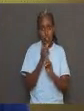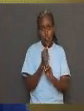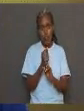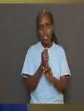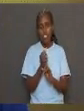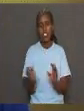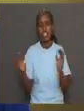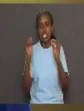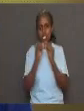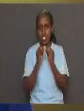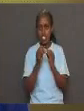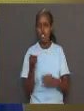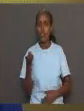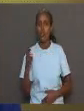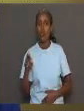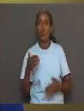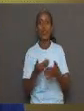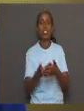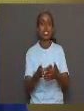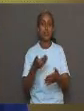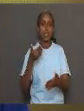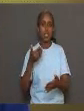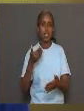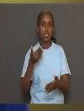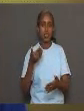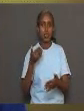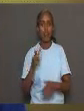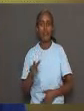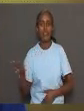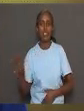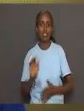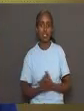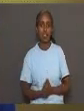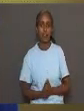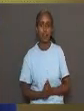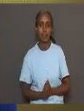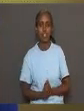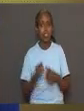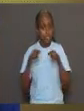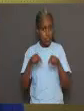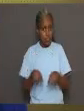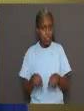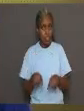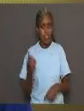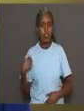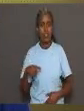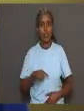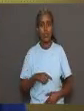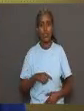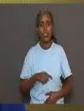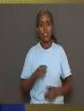the addition or subtraction of vectors. Today, we will